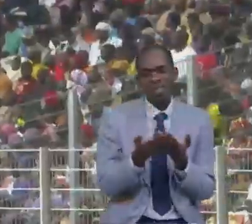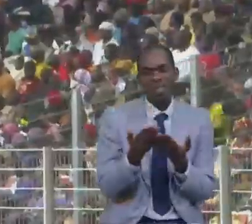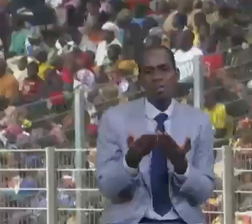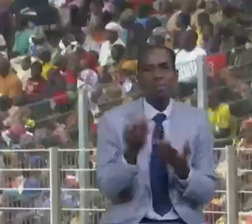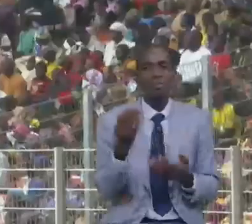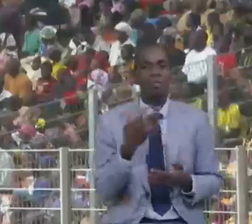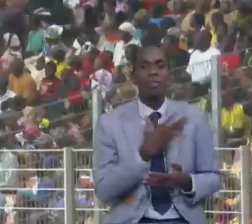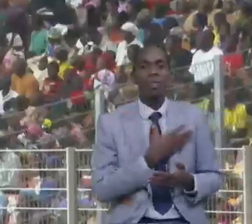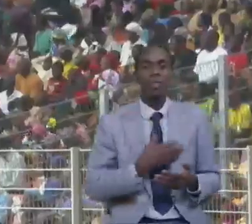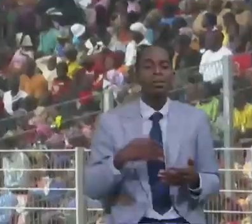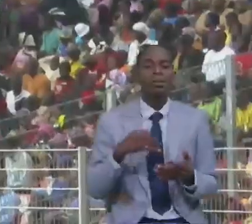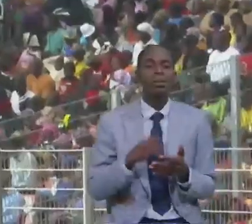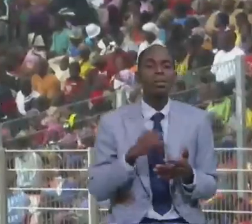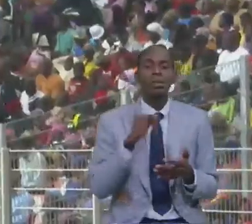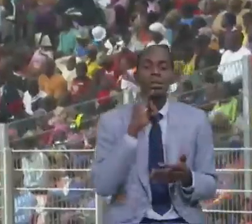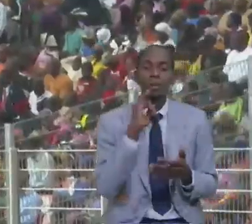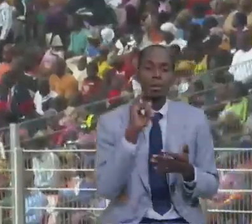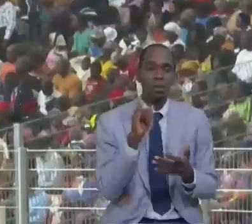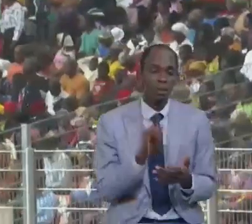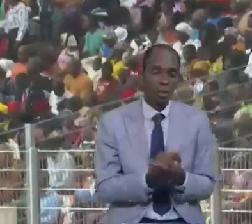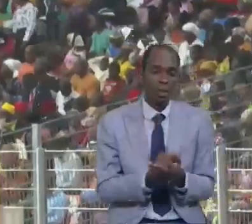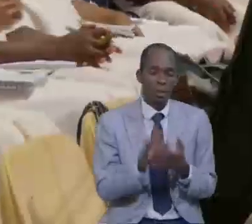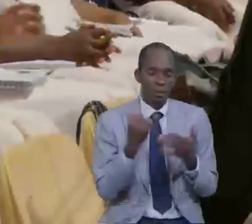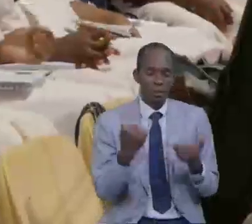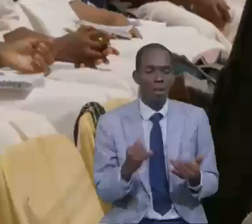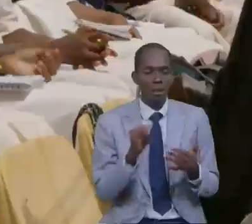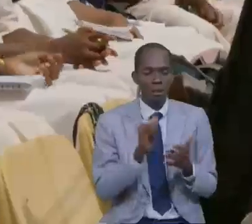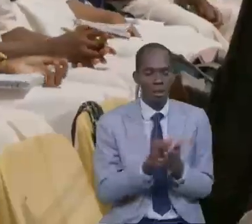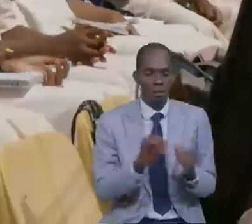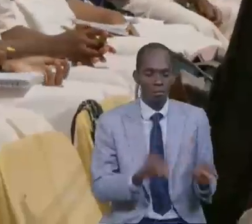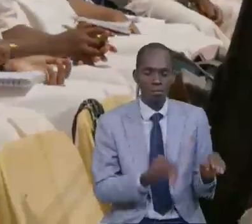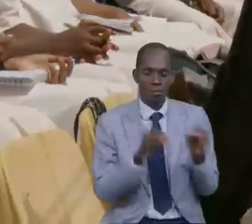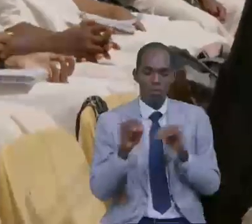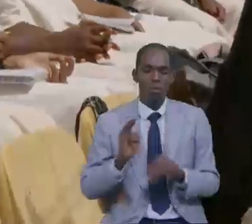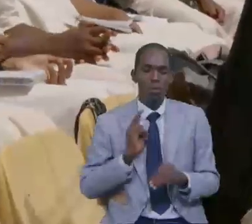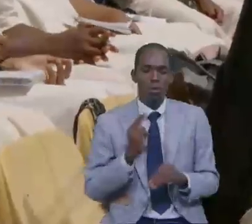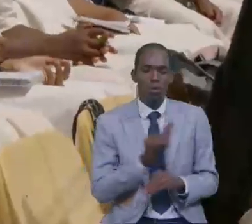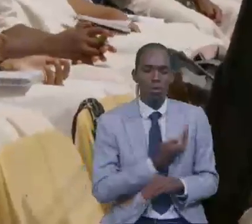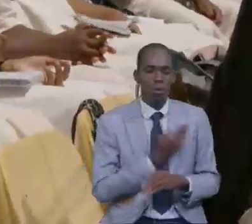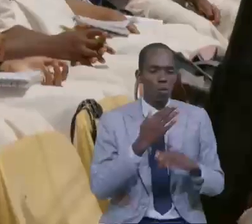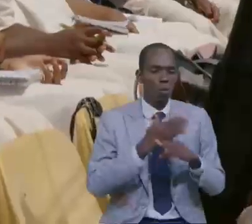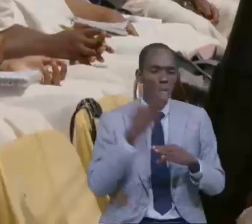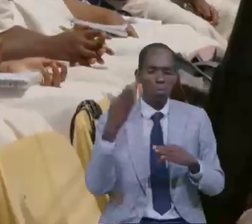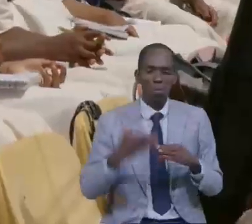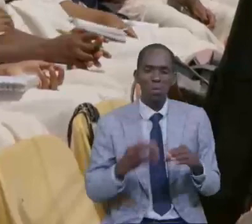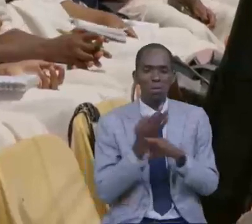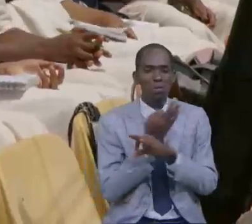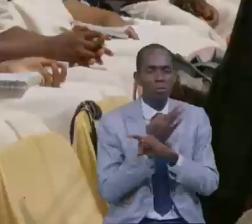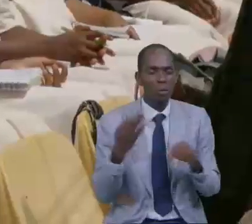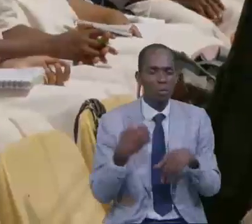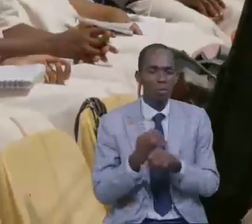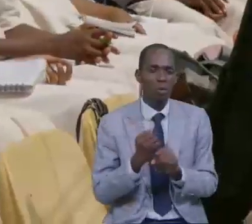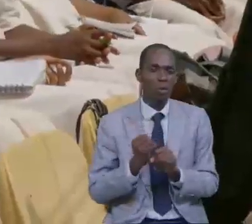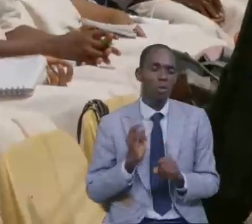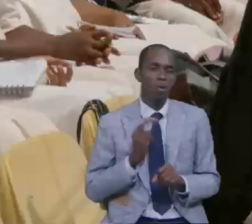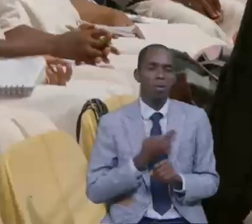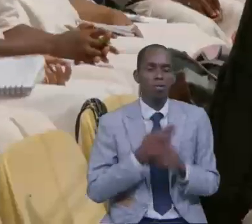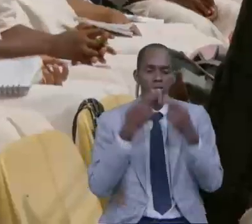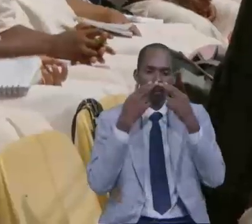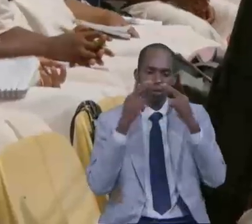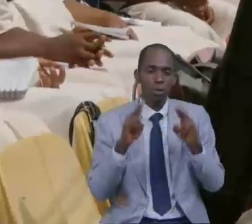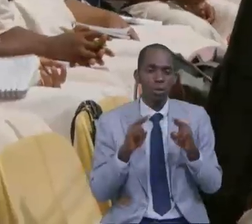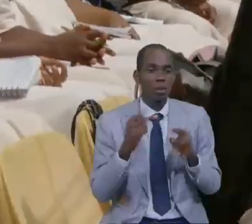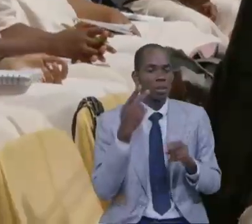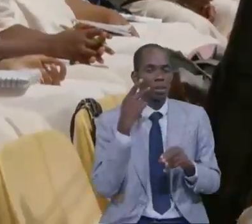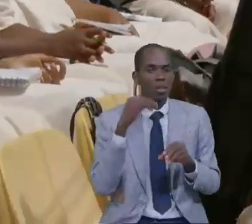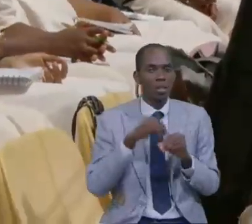innocent. Look at verse 13. In verse 13, keep back thy servant also